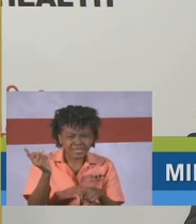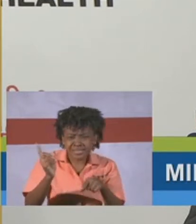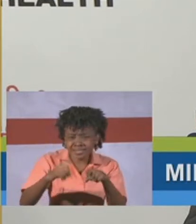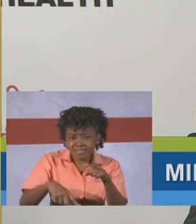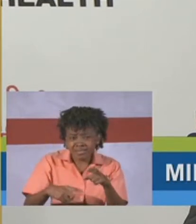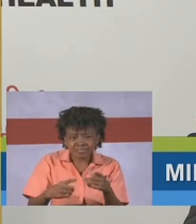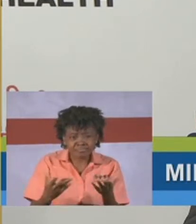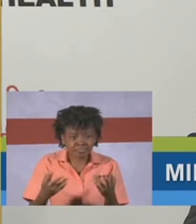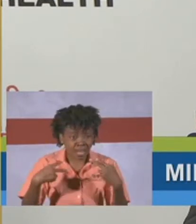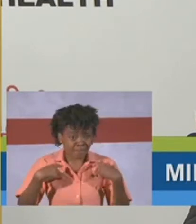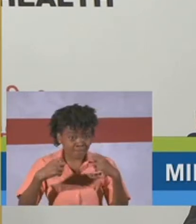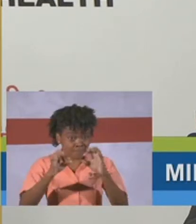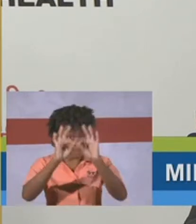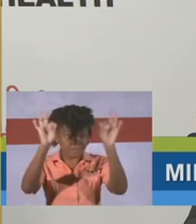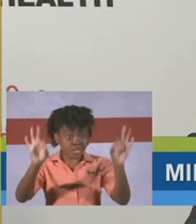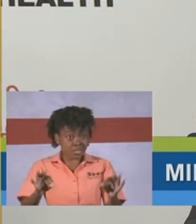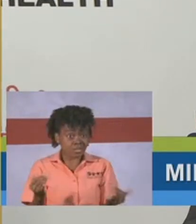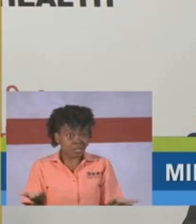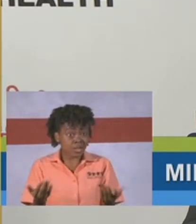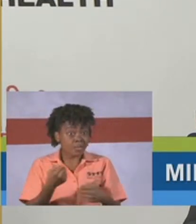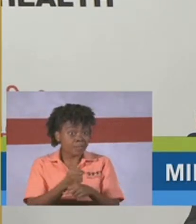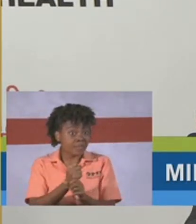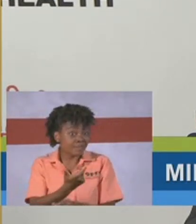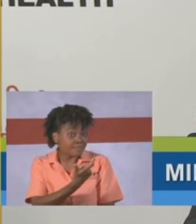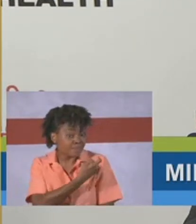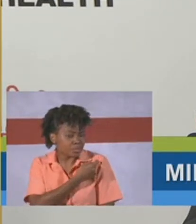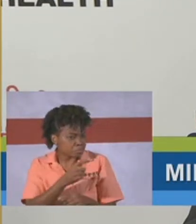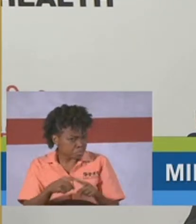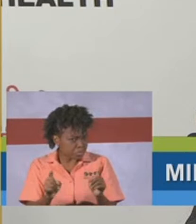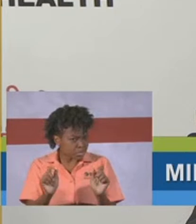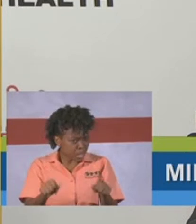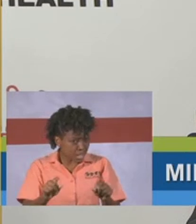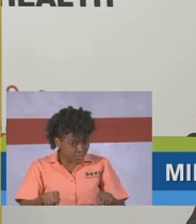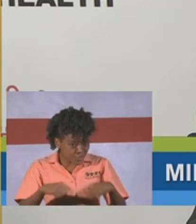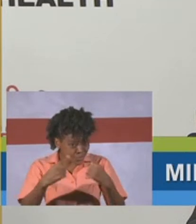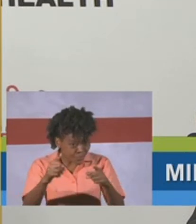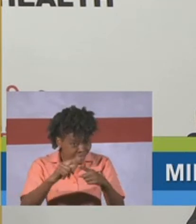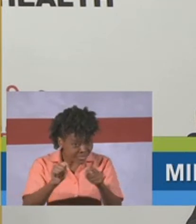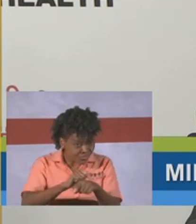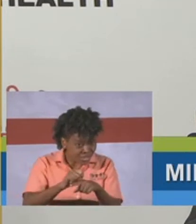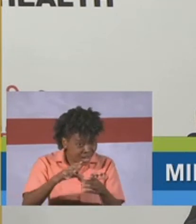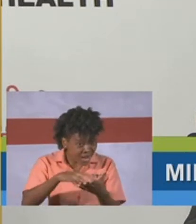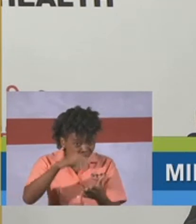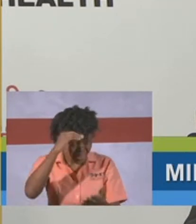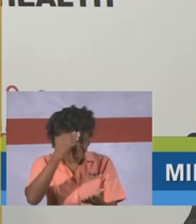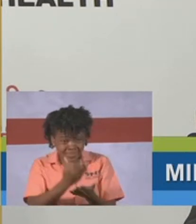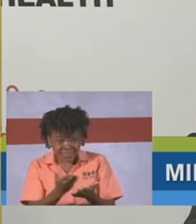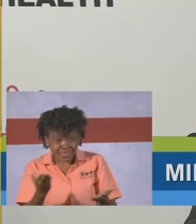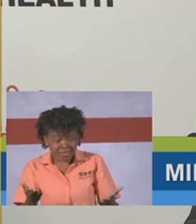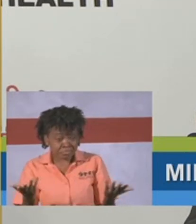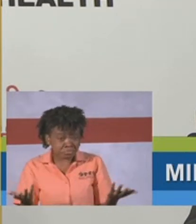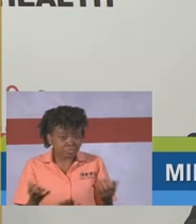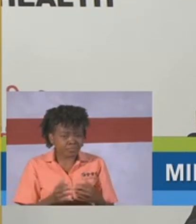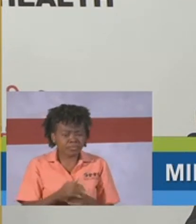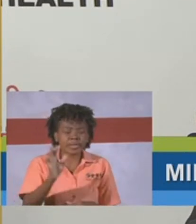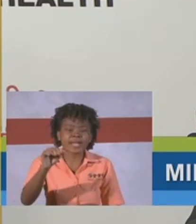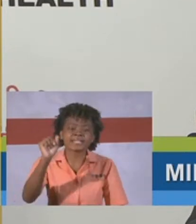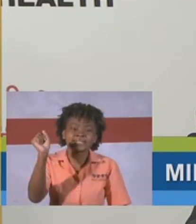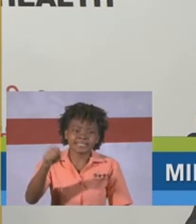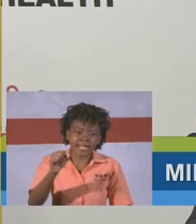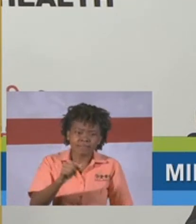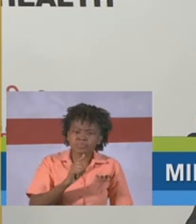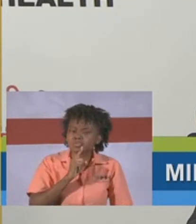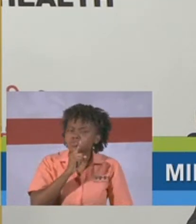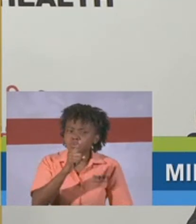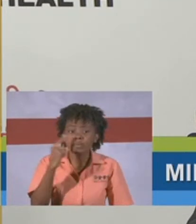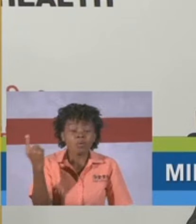be involved with training at a technical level. And we will look at